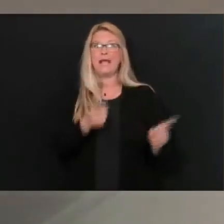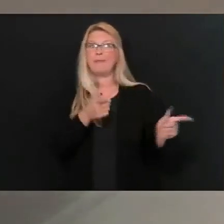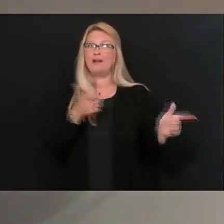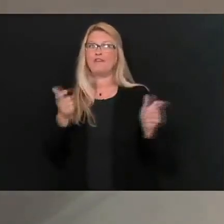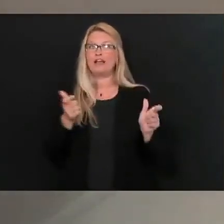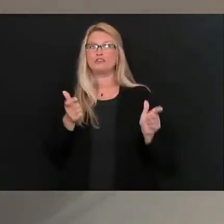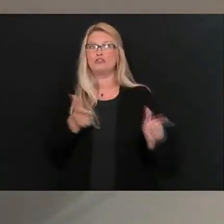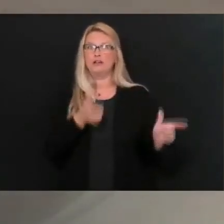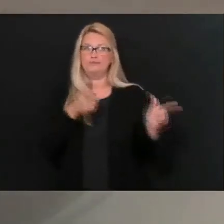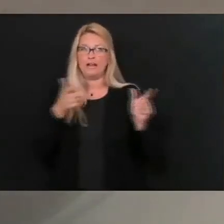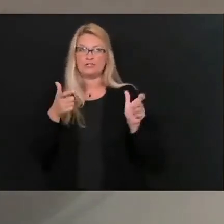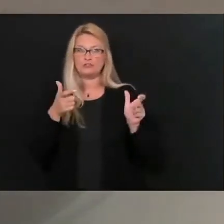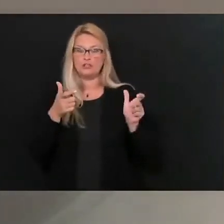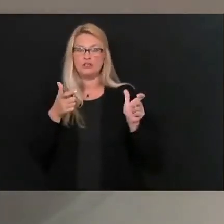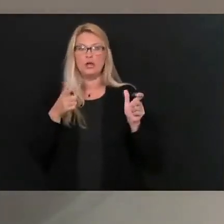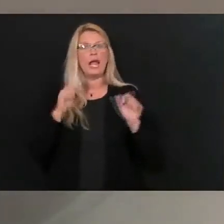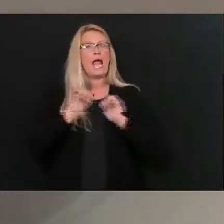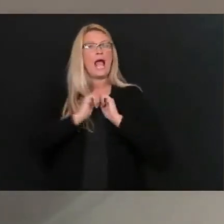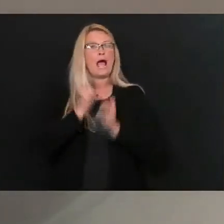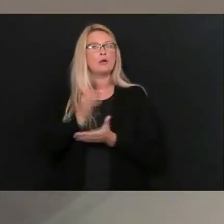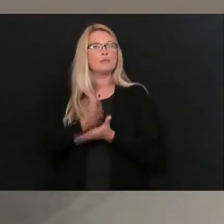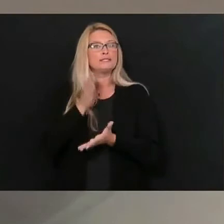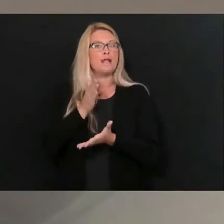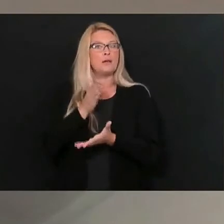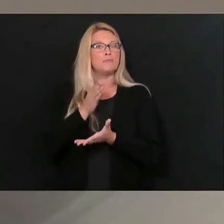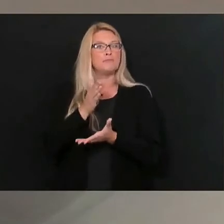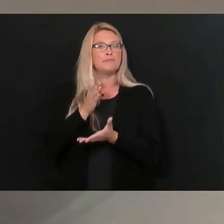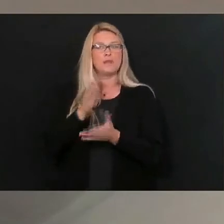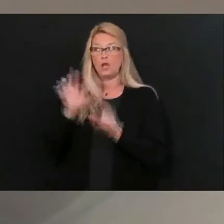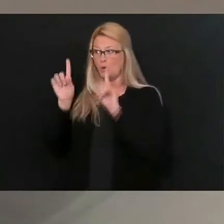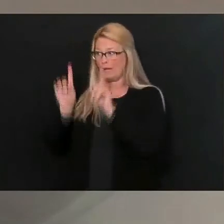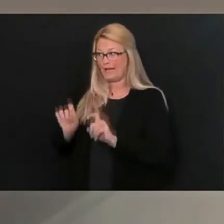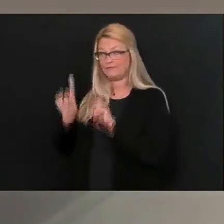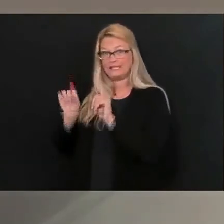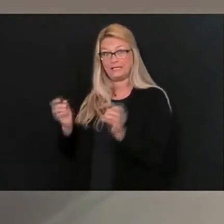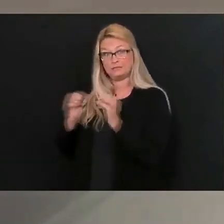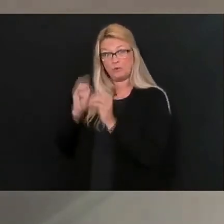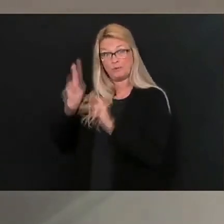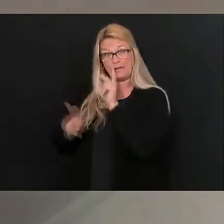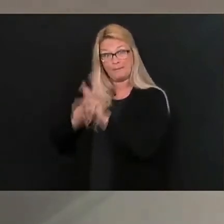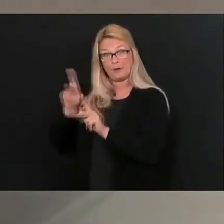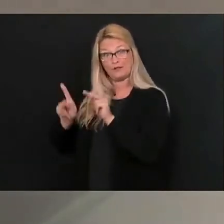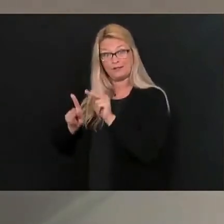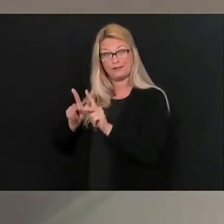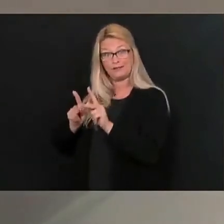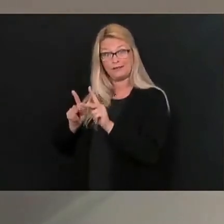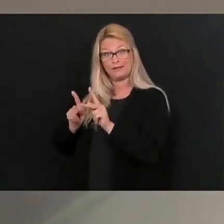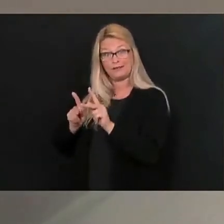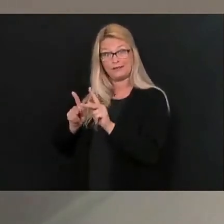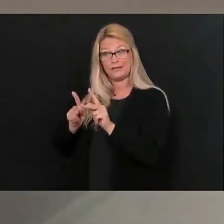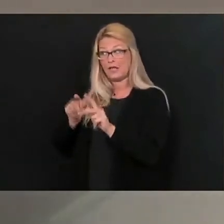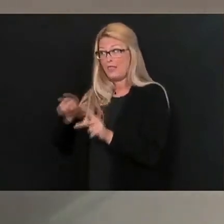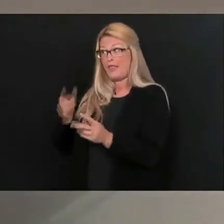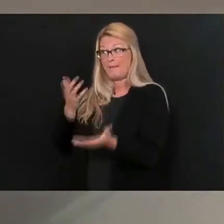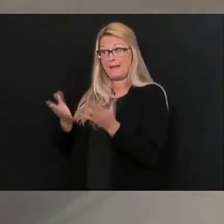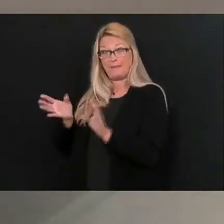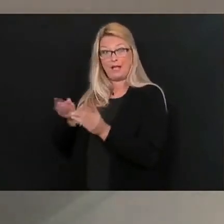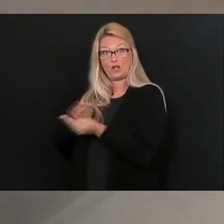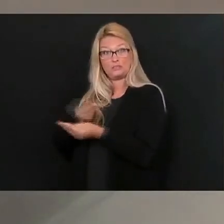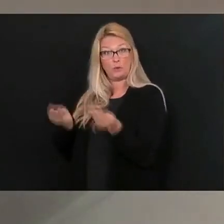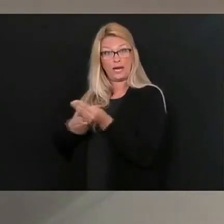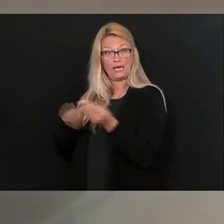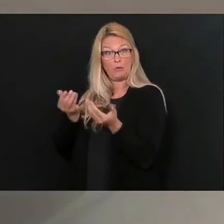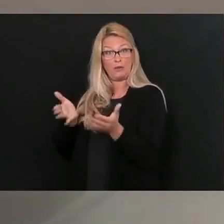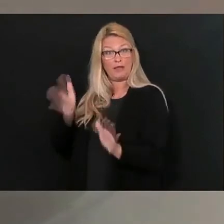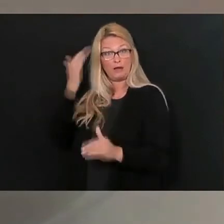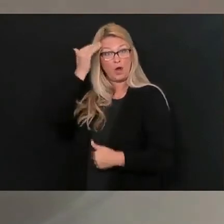we take care of that is we test and identify these people that spread, even if they spread without knowing. We wear our